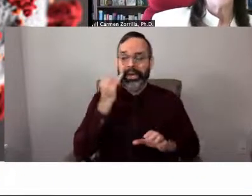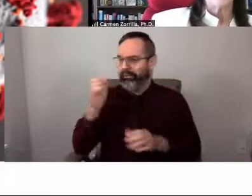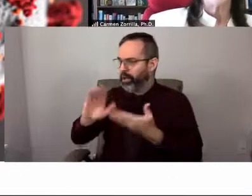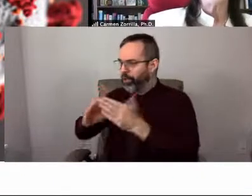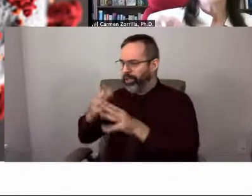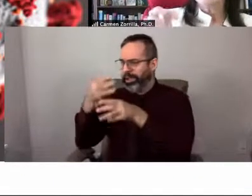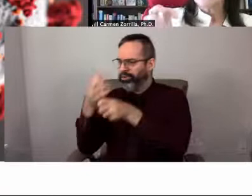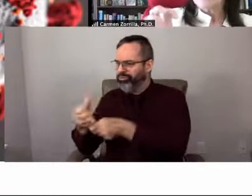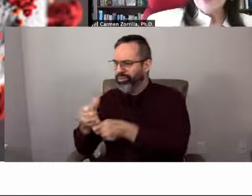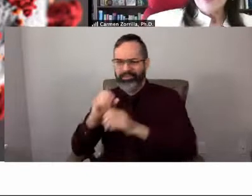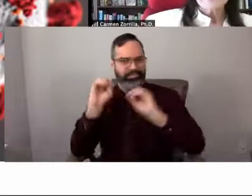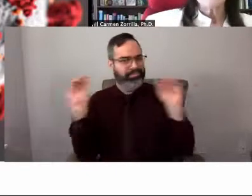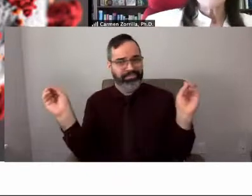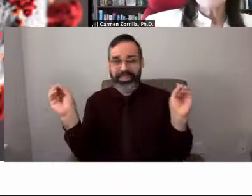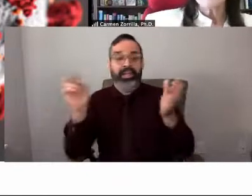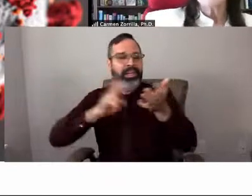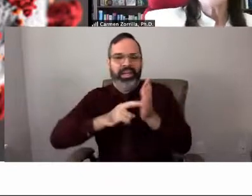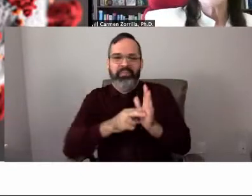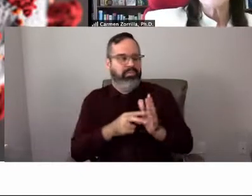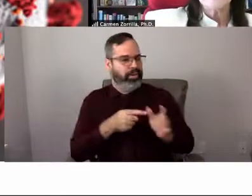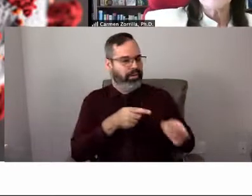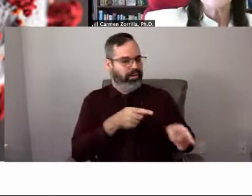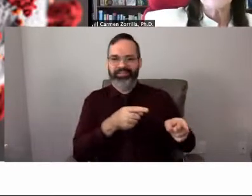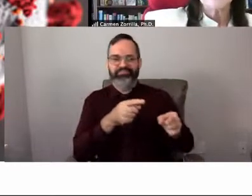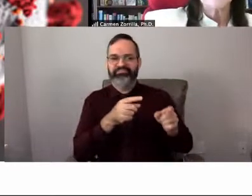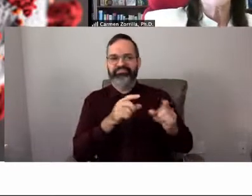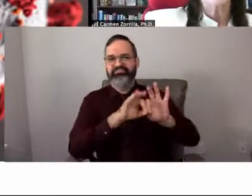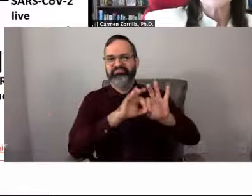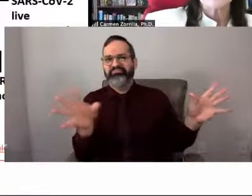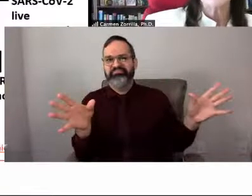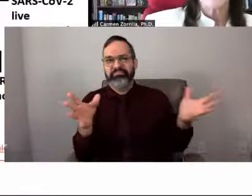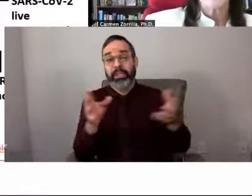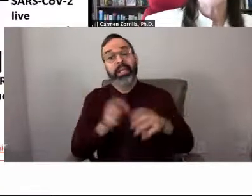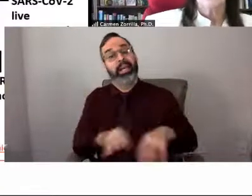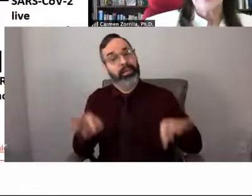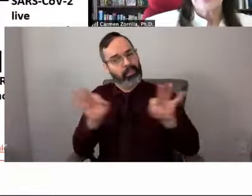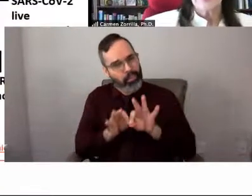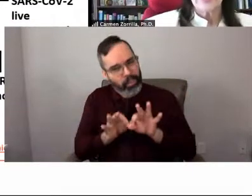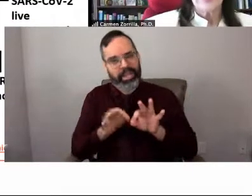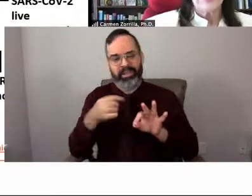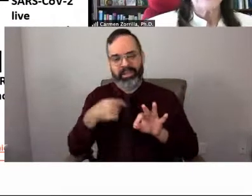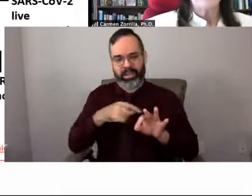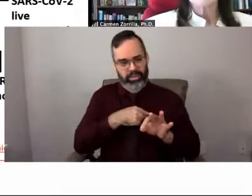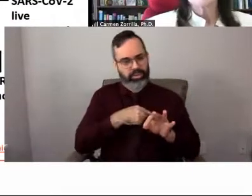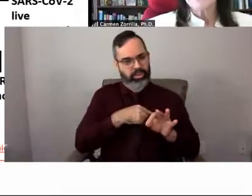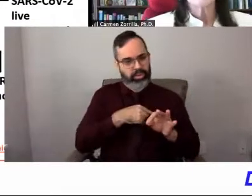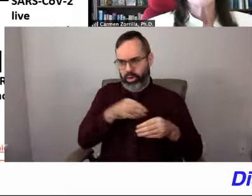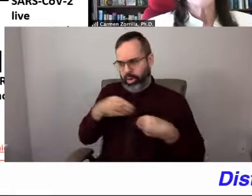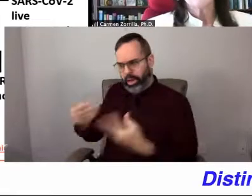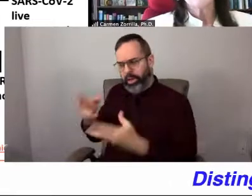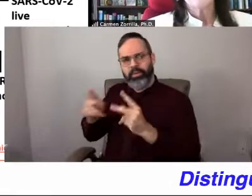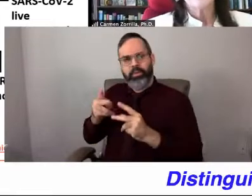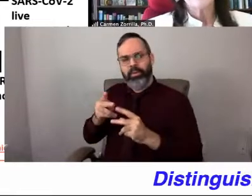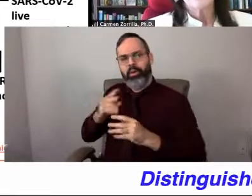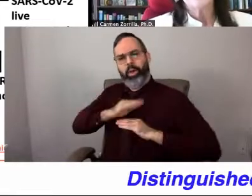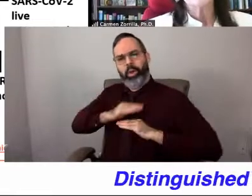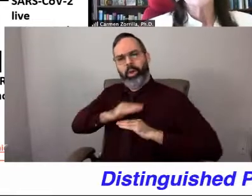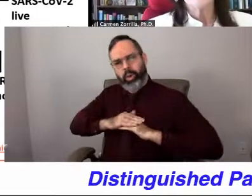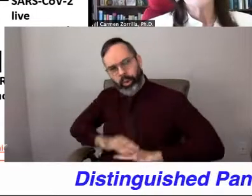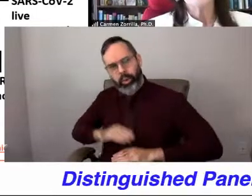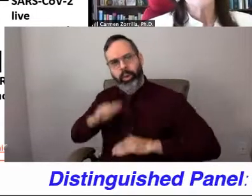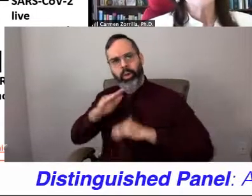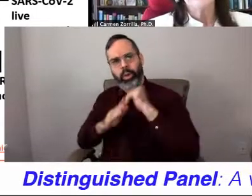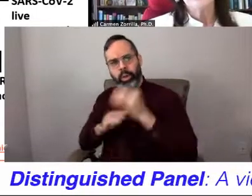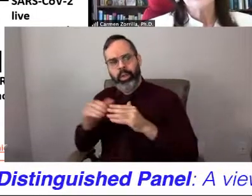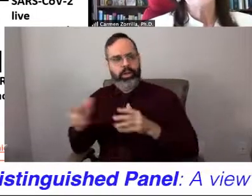trust. So this is very important for people to understand. This is how we're going to be doing this. Science is not